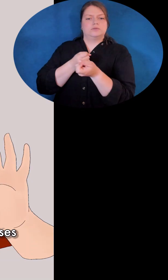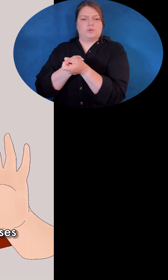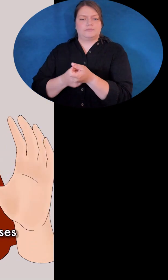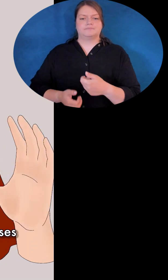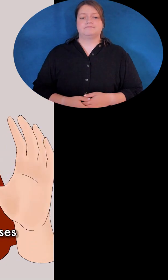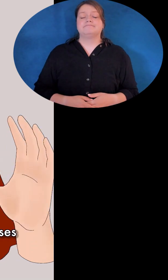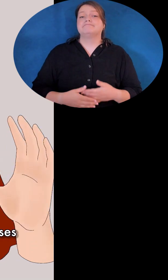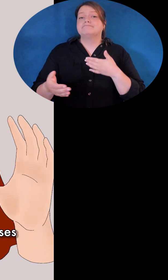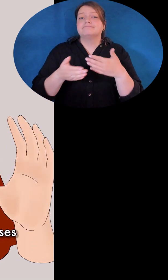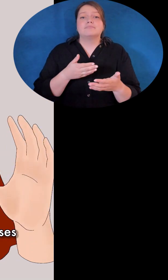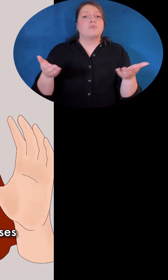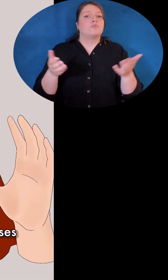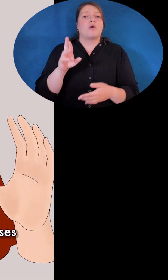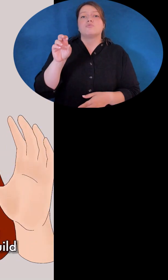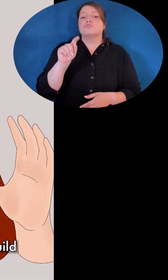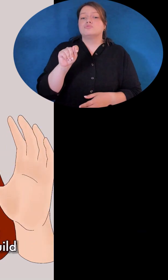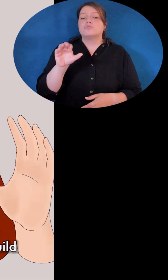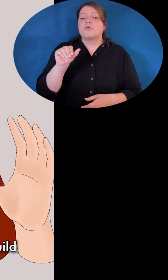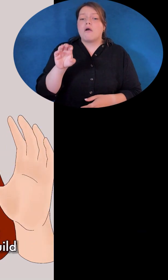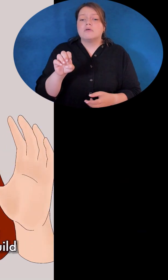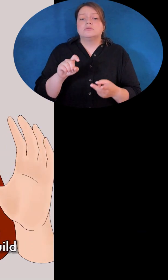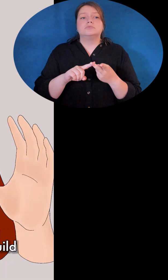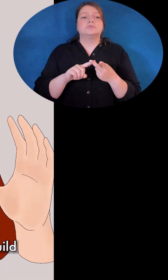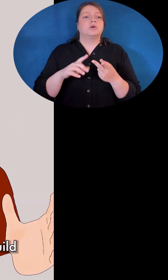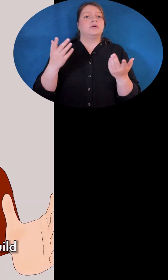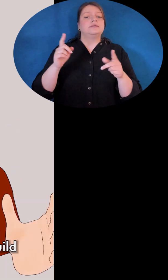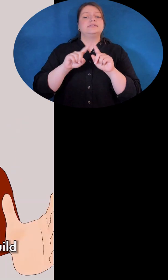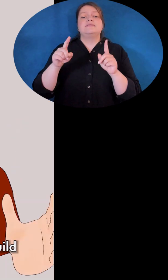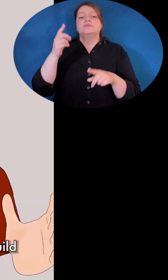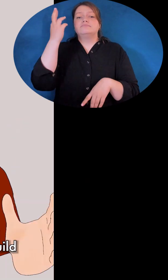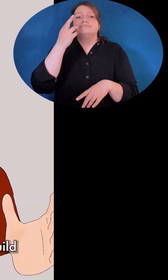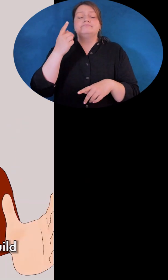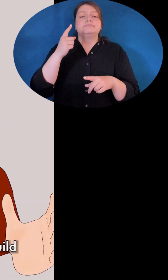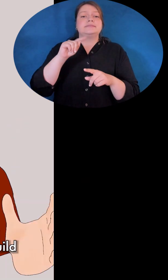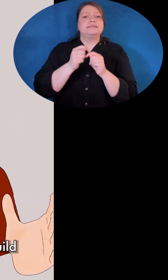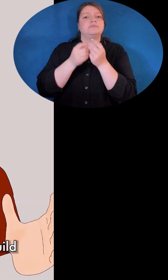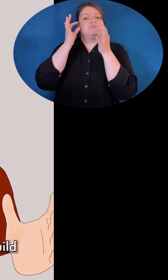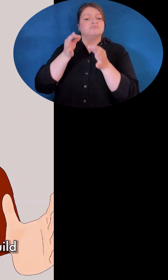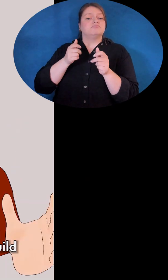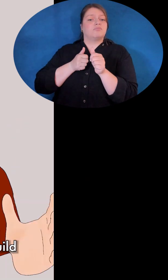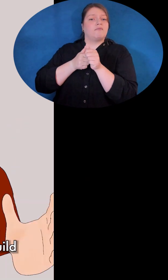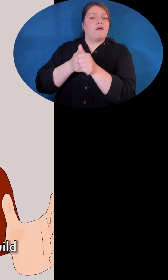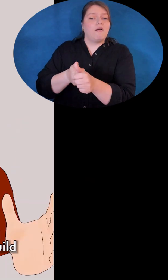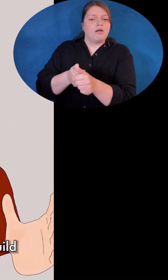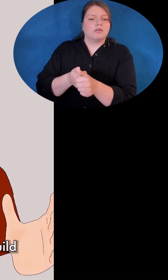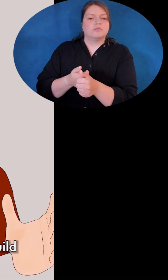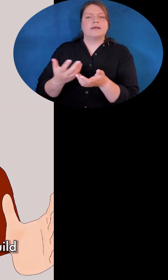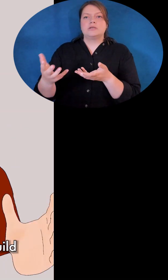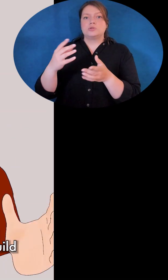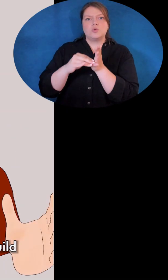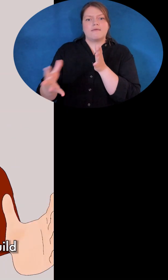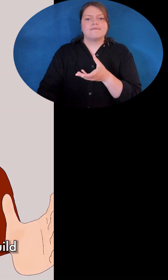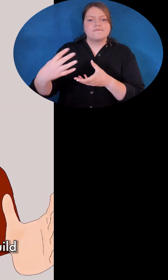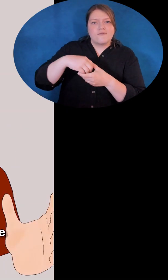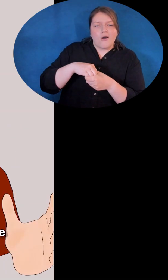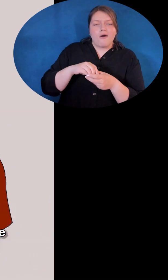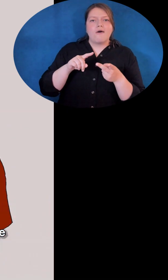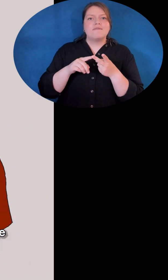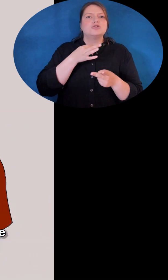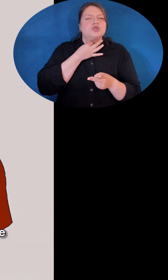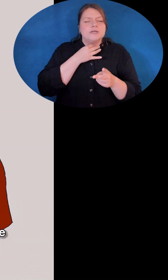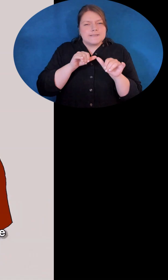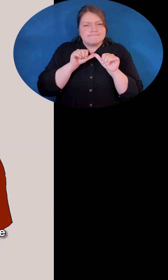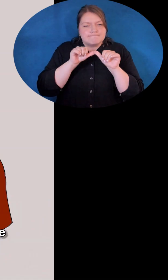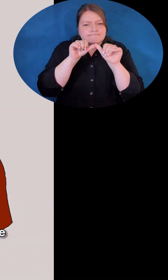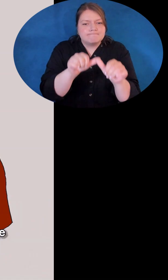to pursue, involving the student, remaining curious, and moving forward with empathy can help build a plan of support that